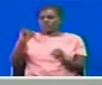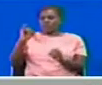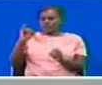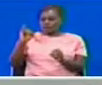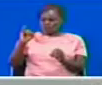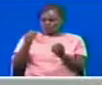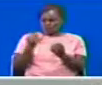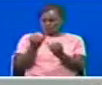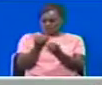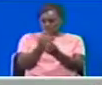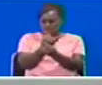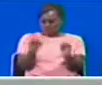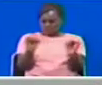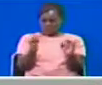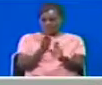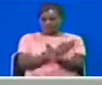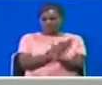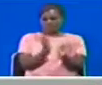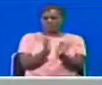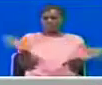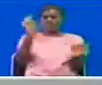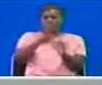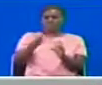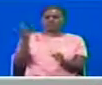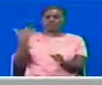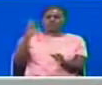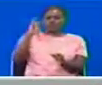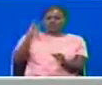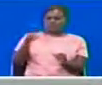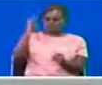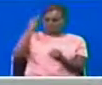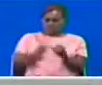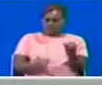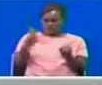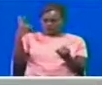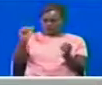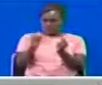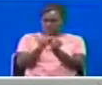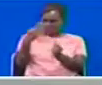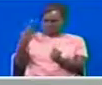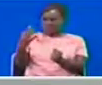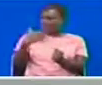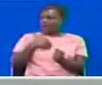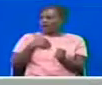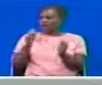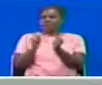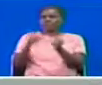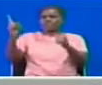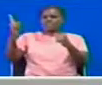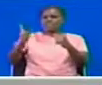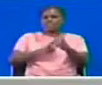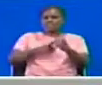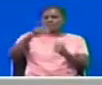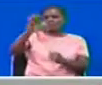until before the last general election. So if we take a look at that last one, that was in 2013, we had just 16 women elected to